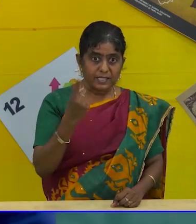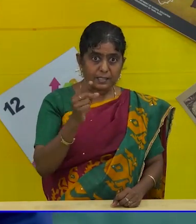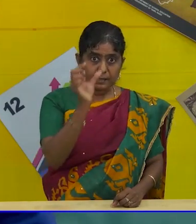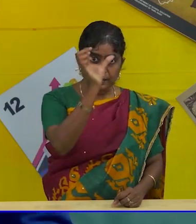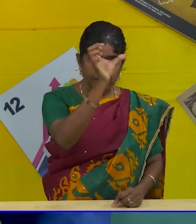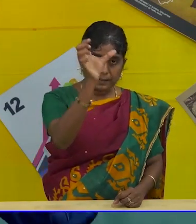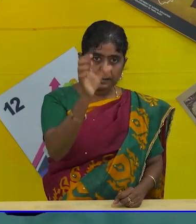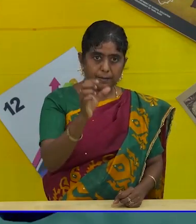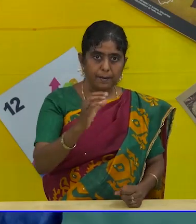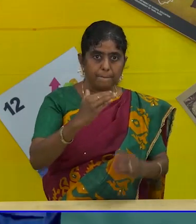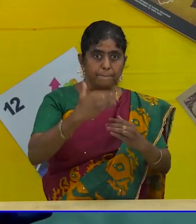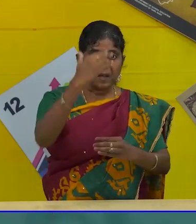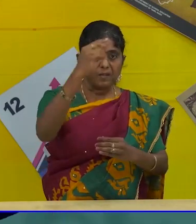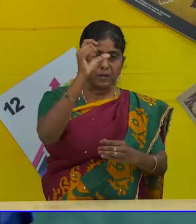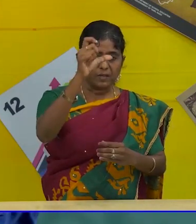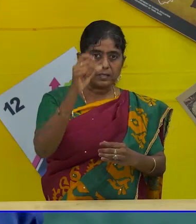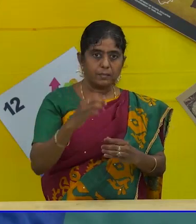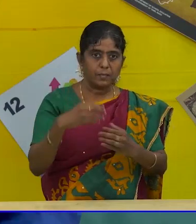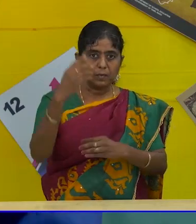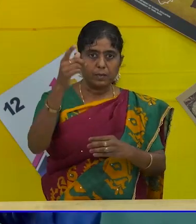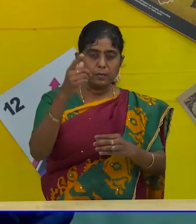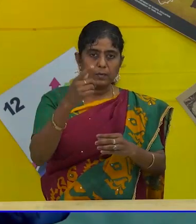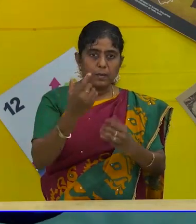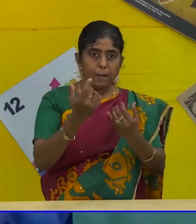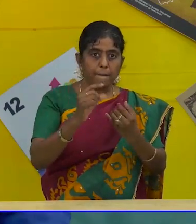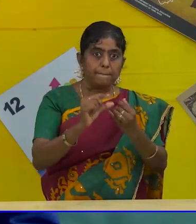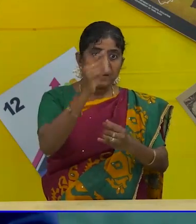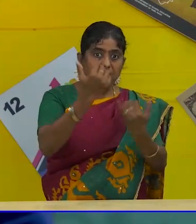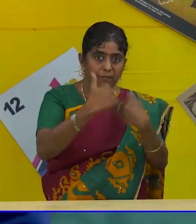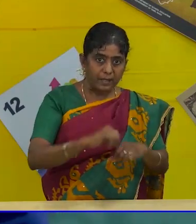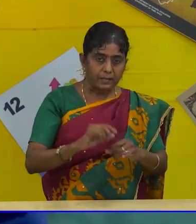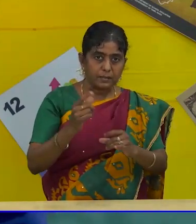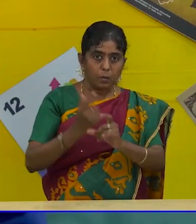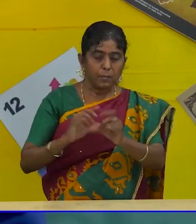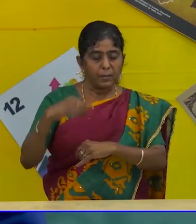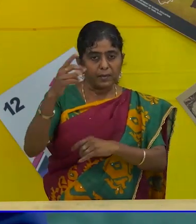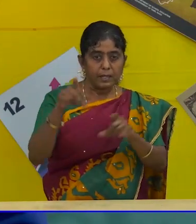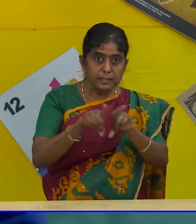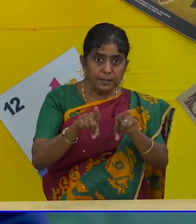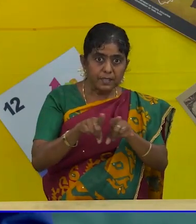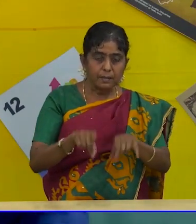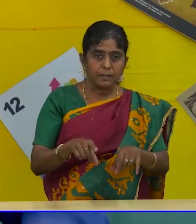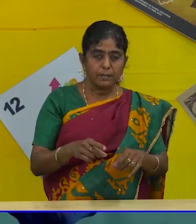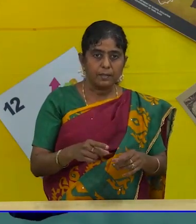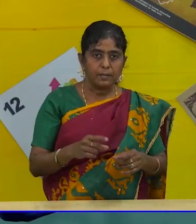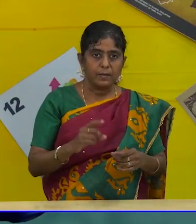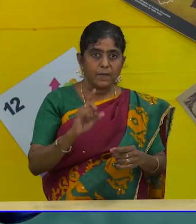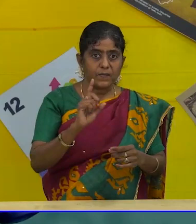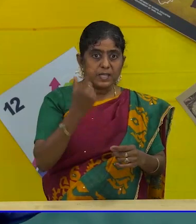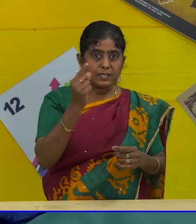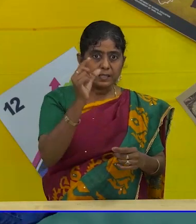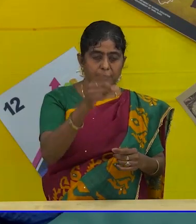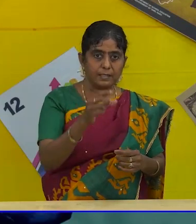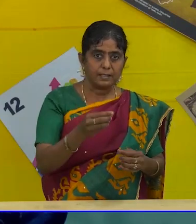equation. That is, the power of x and power of y should be 1 always. So, the first